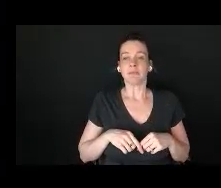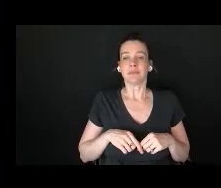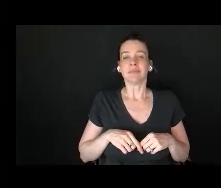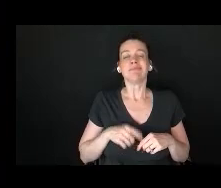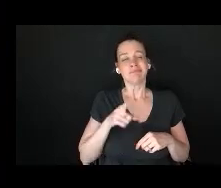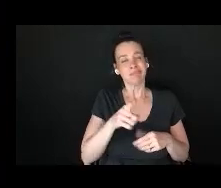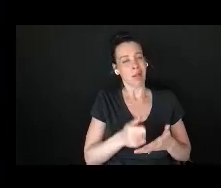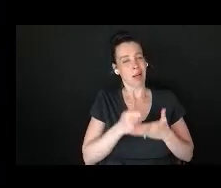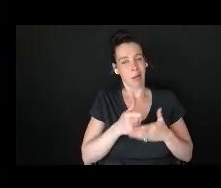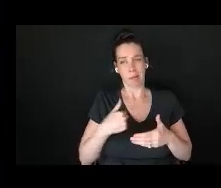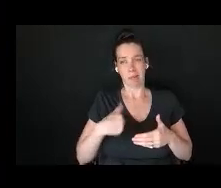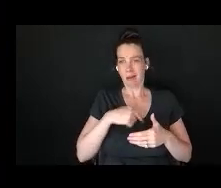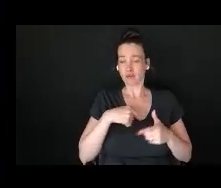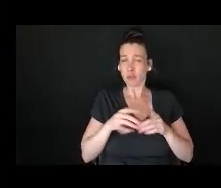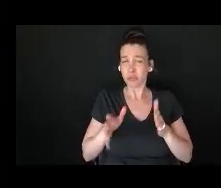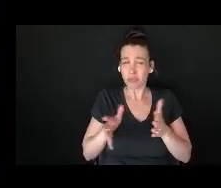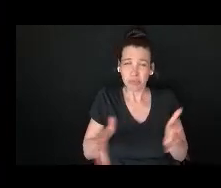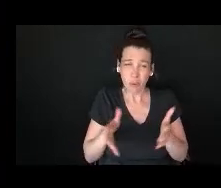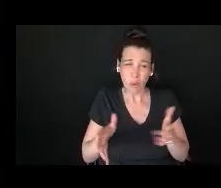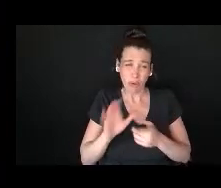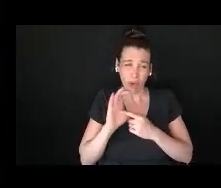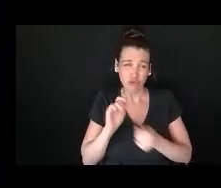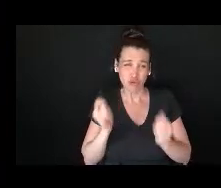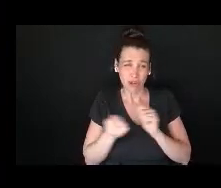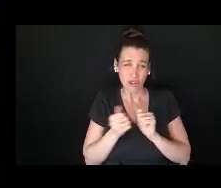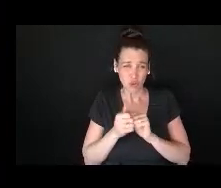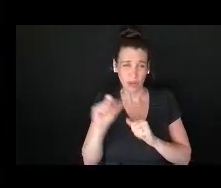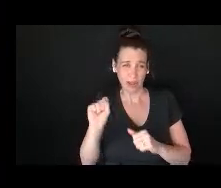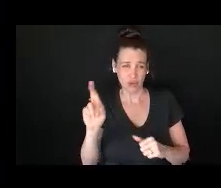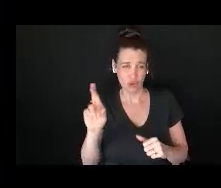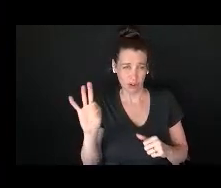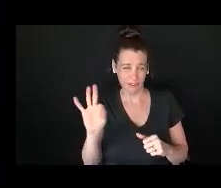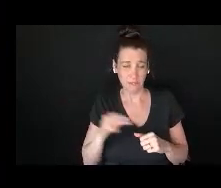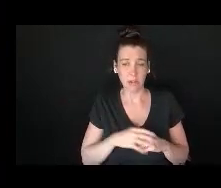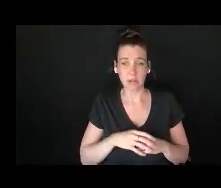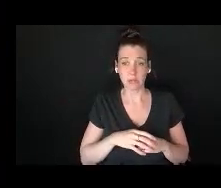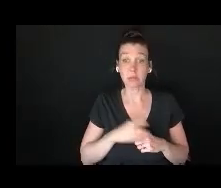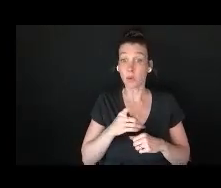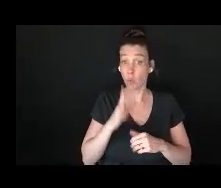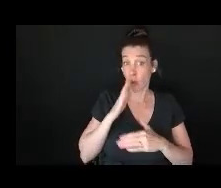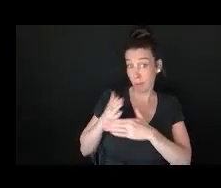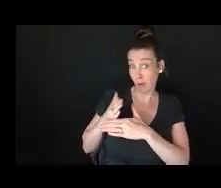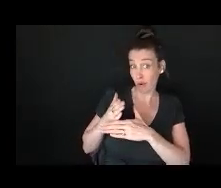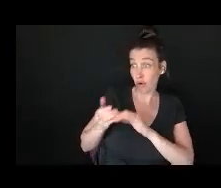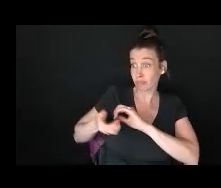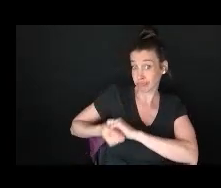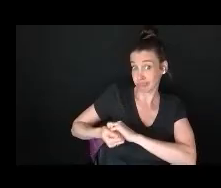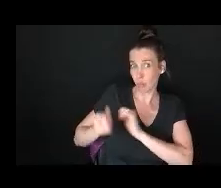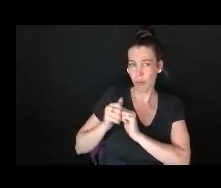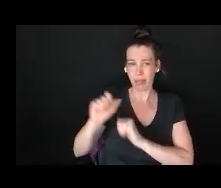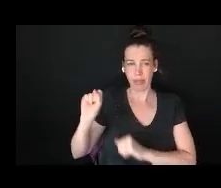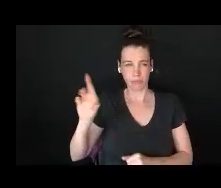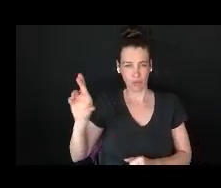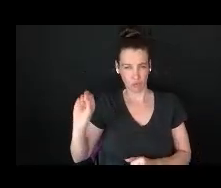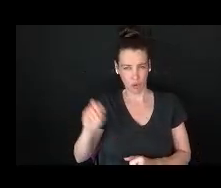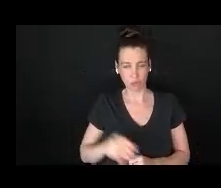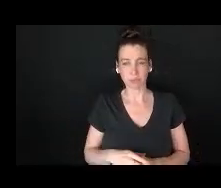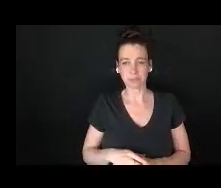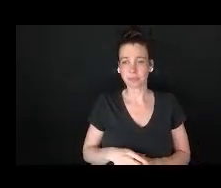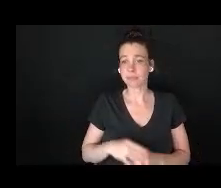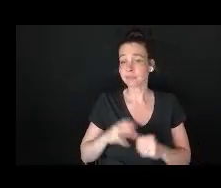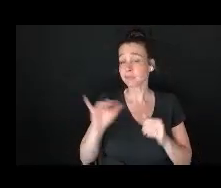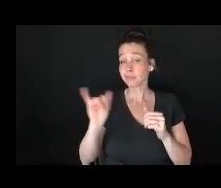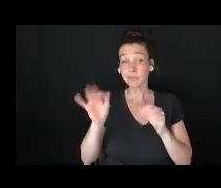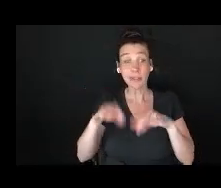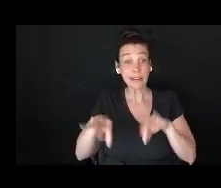in promoting the cultural changes associated with SRF in partnership with working with the SRO. So some of the key culture